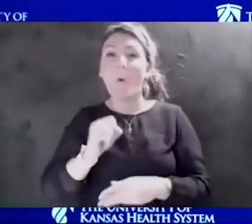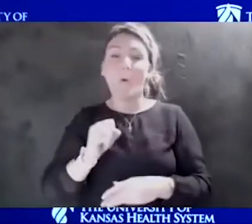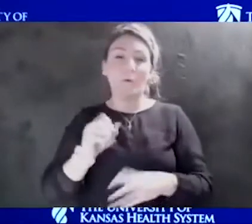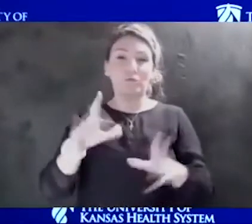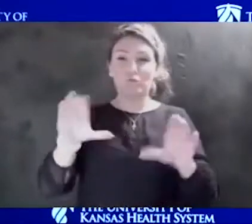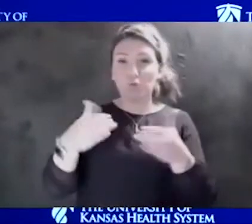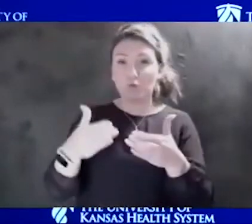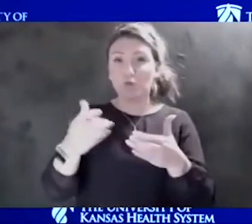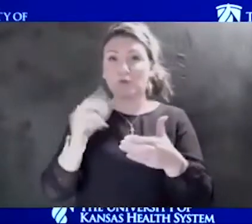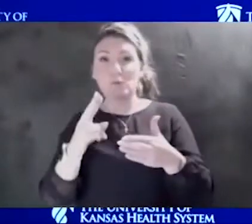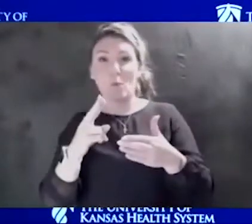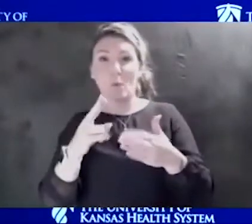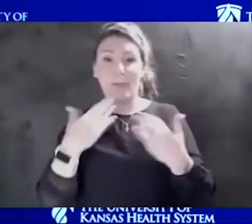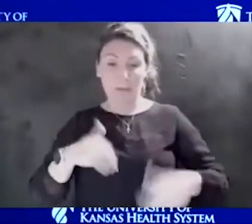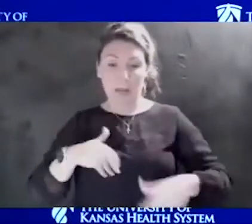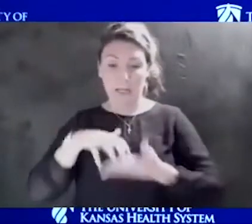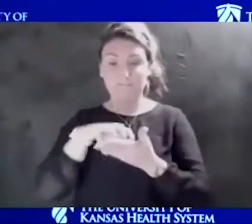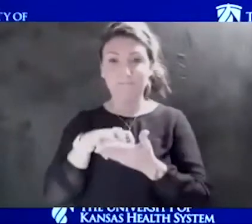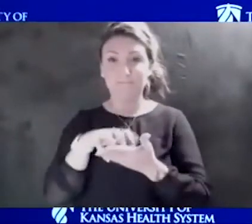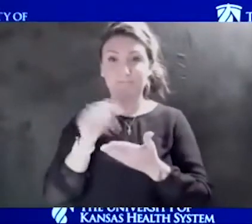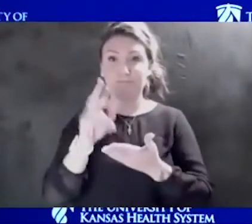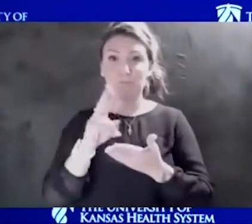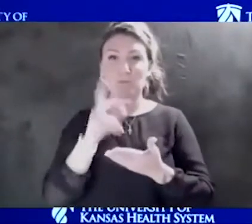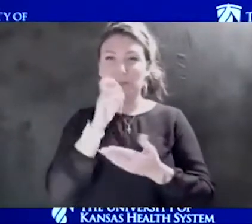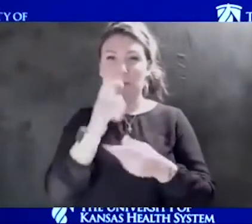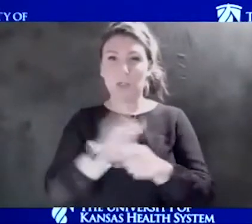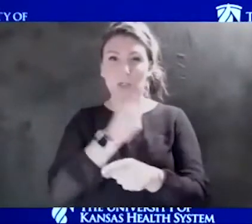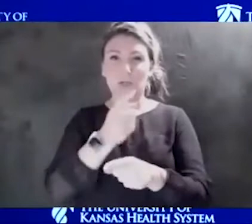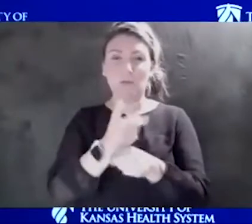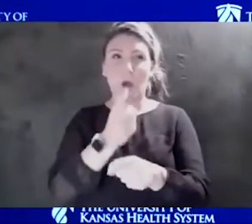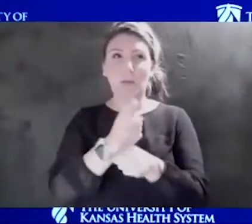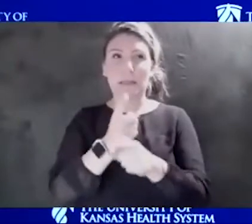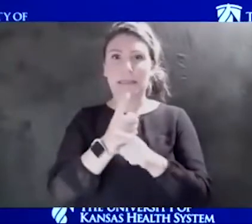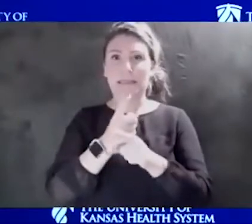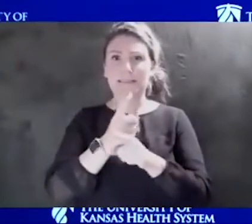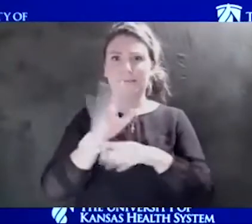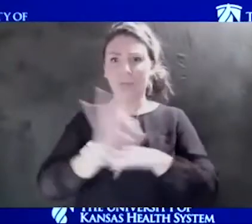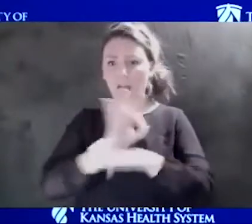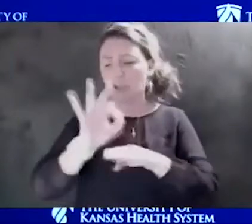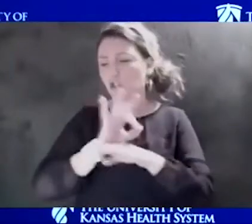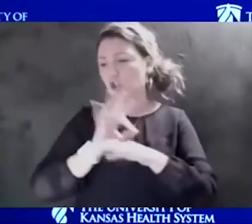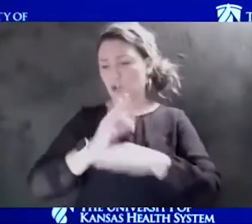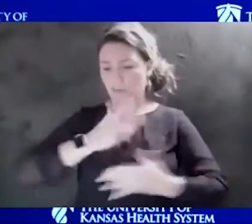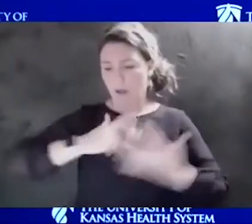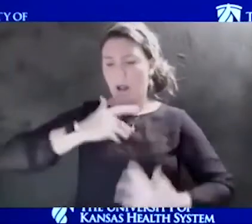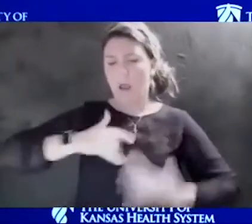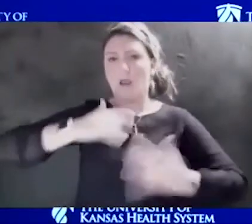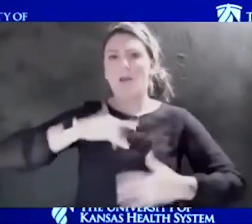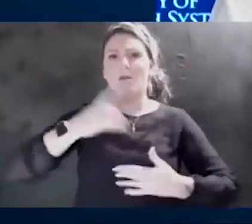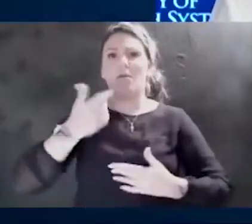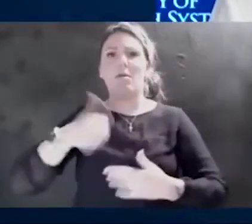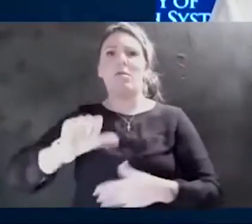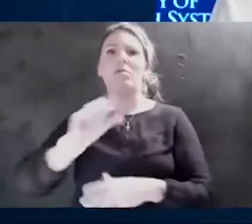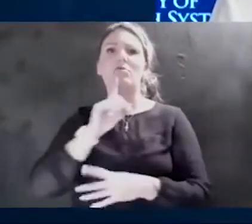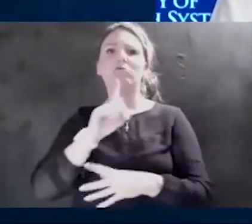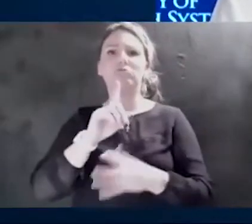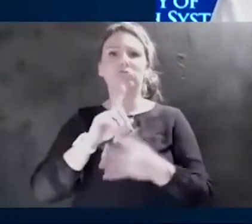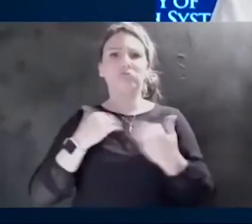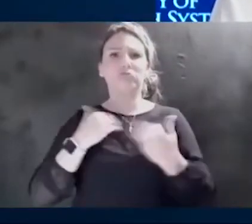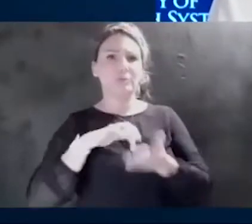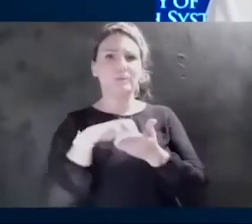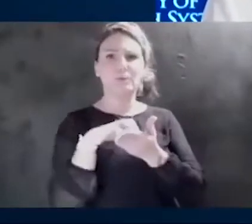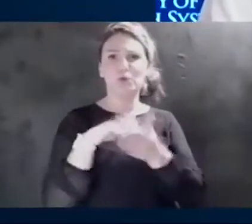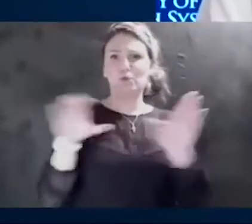system isn't functioning as properly, or some of those other immunosuppressed populations, it could certainly be a benefit. Yeah, I think it may. And then I think when